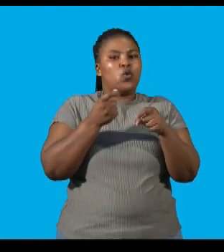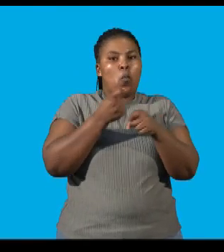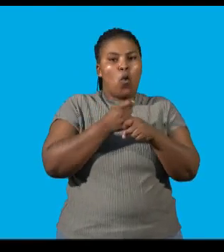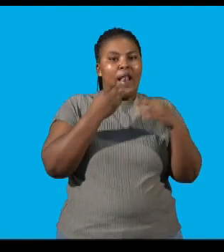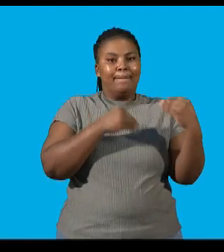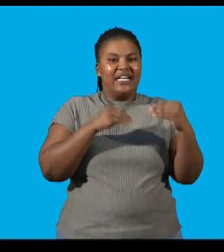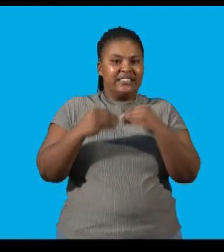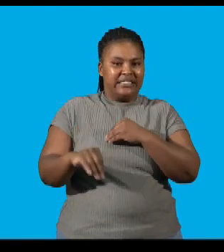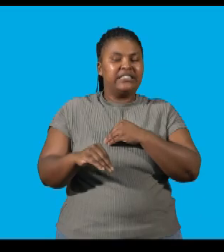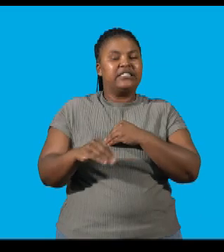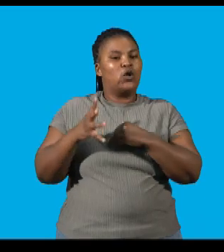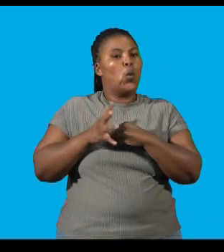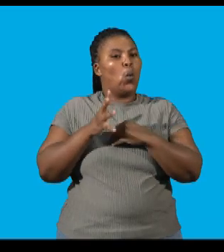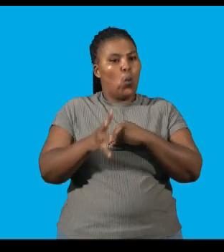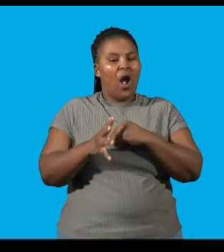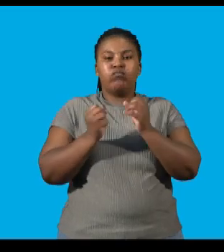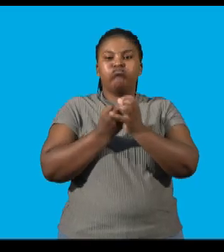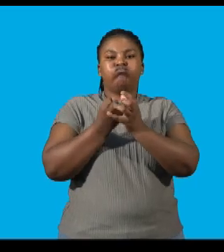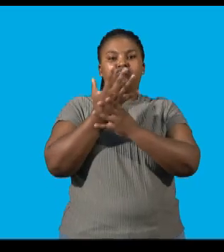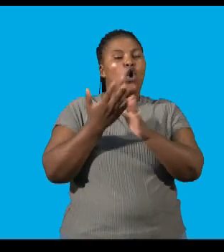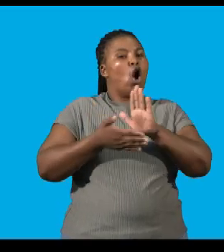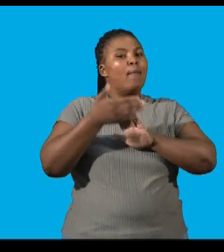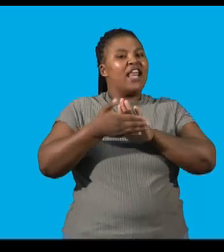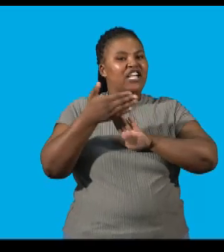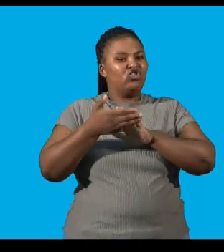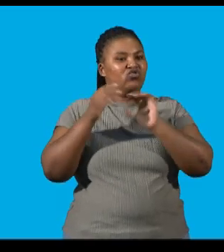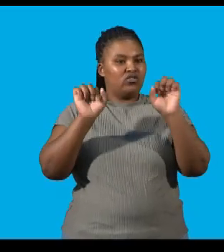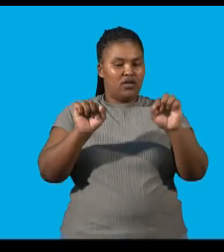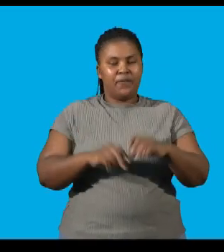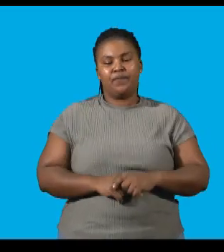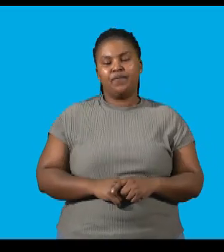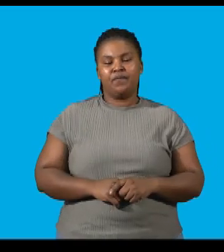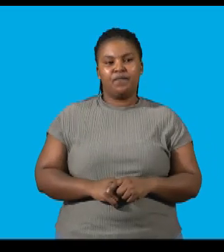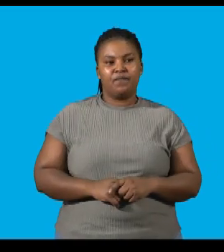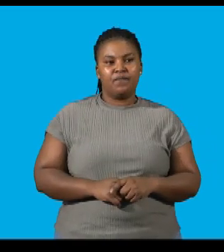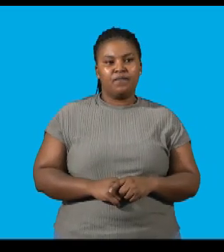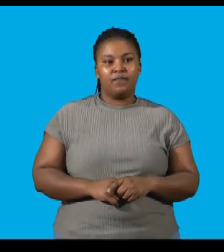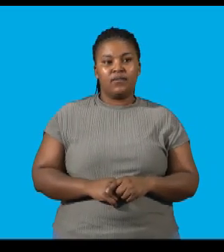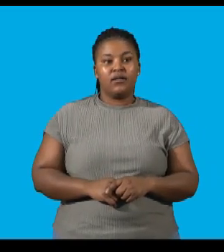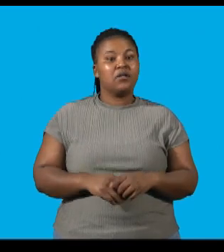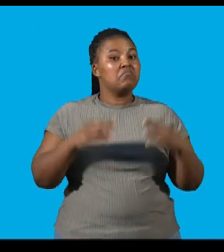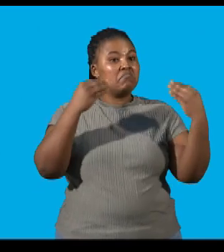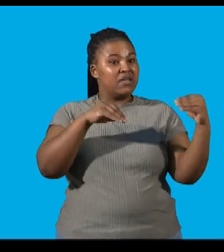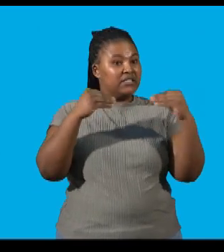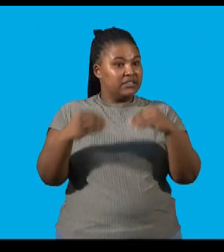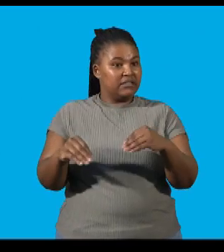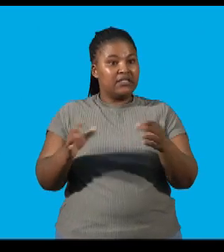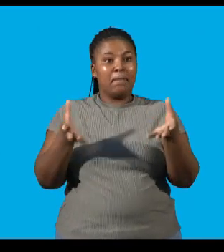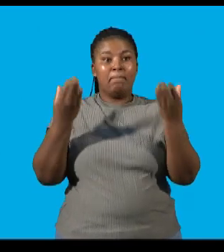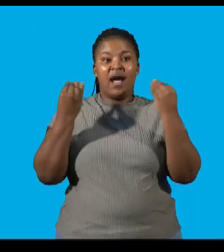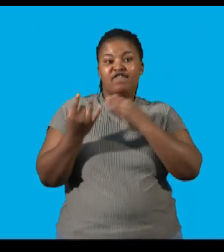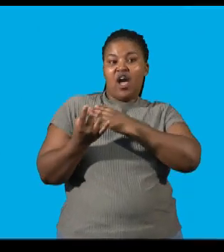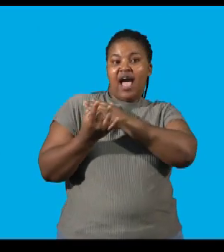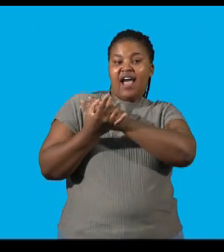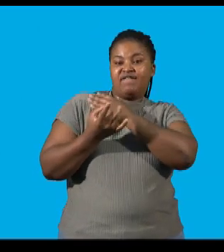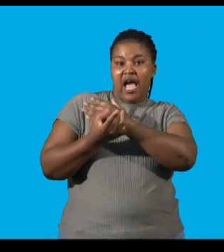small businesses that want to expand their operations. Number 3, provision. They also benefit from the provision of